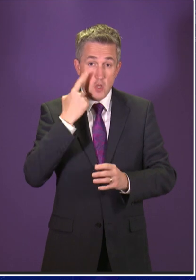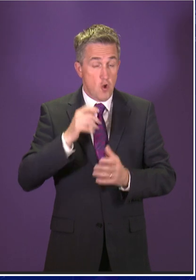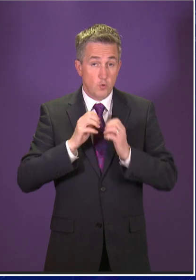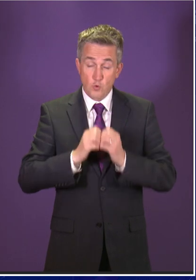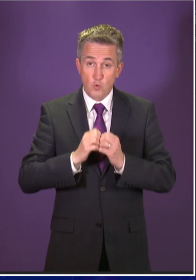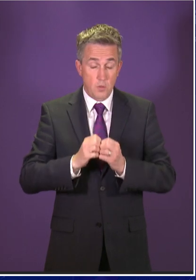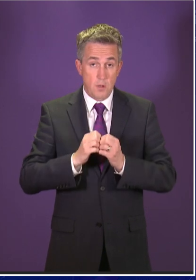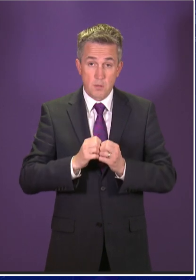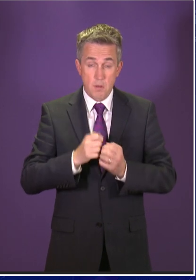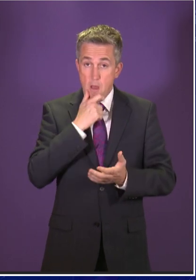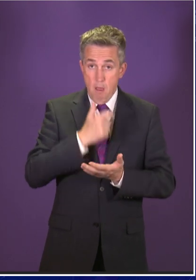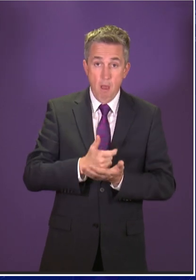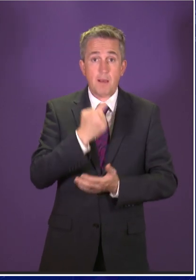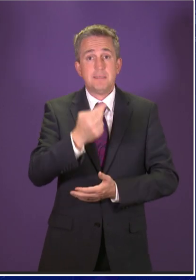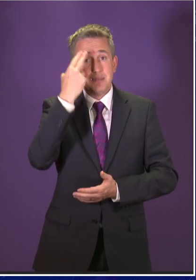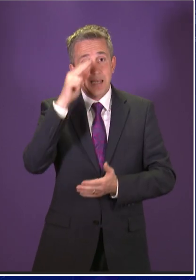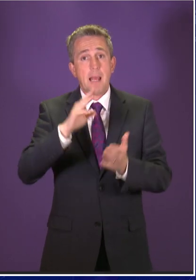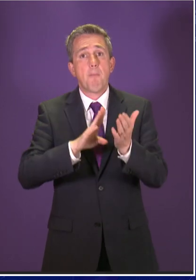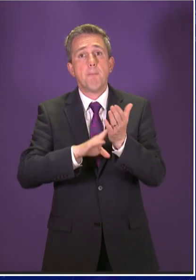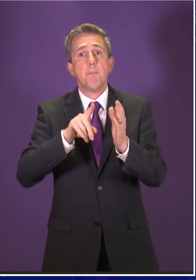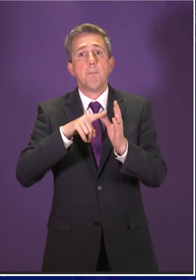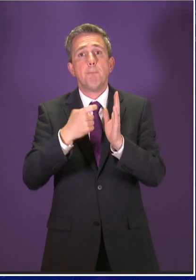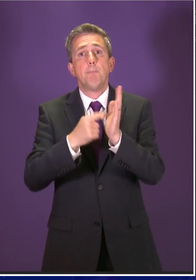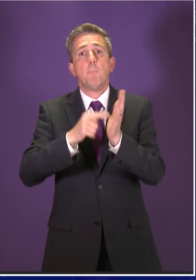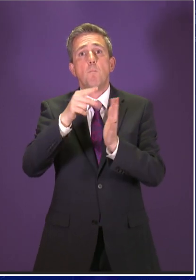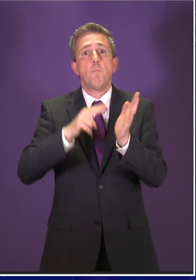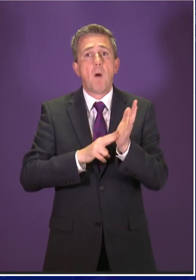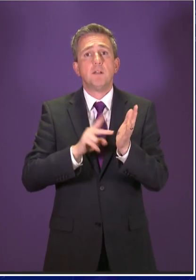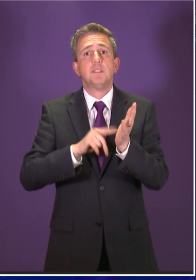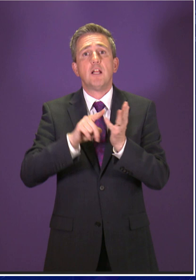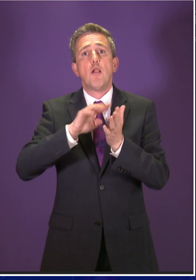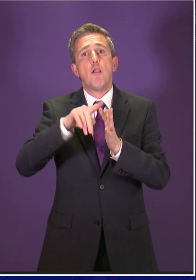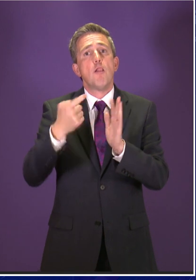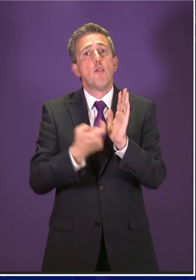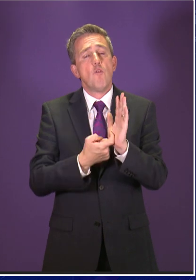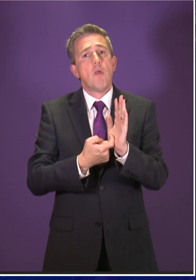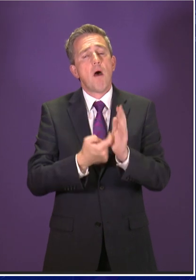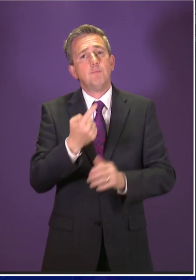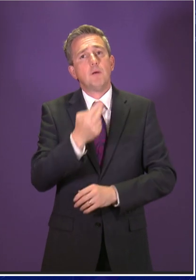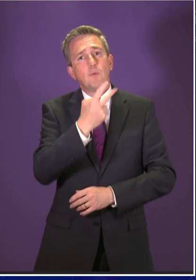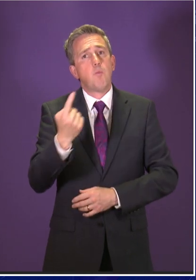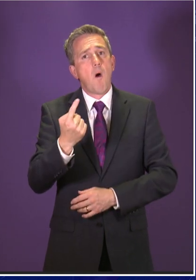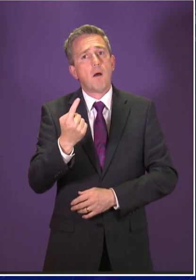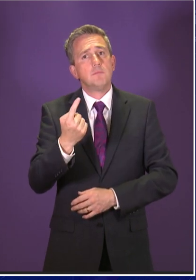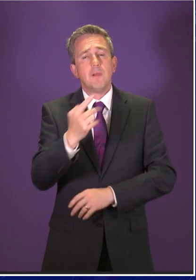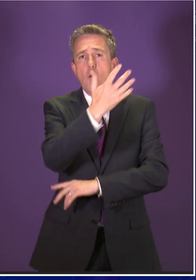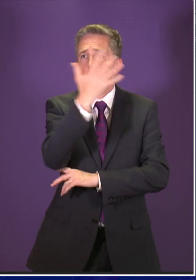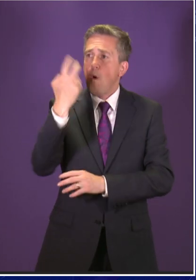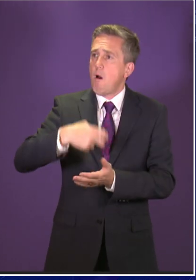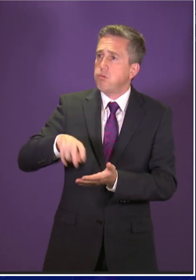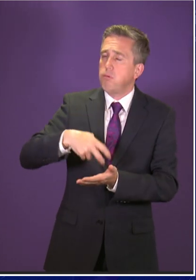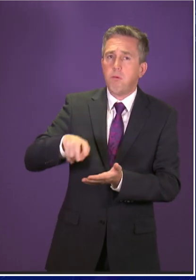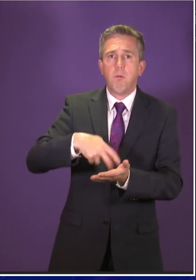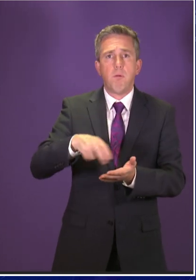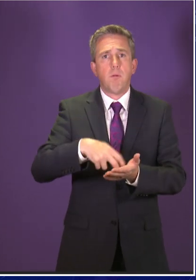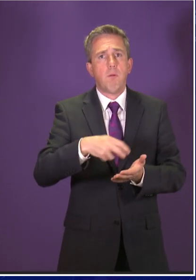student. Martin Luther was 21 years old that day. He was walking through the woods and suddenly it begins